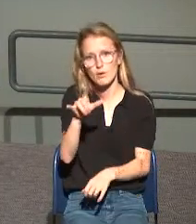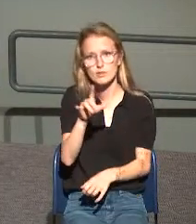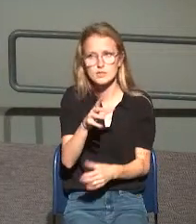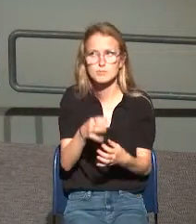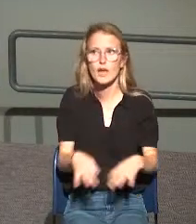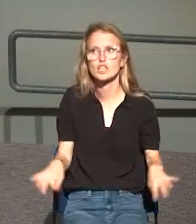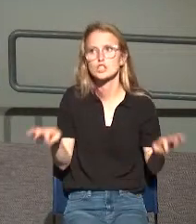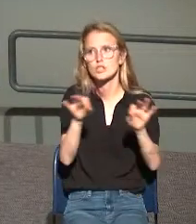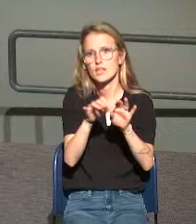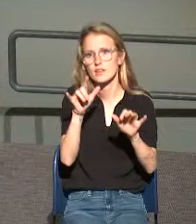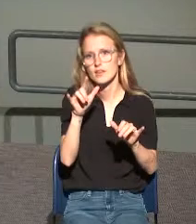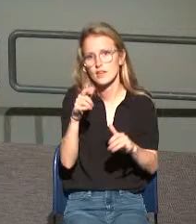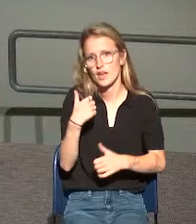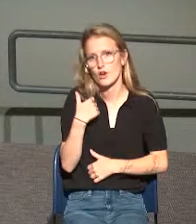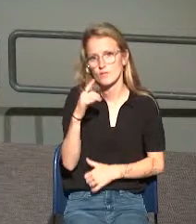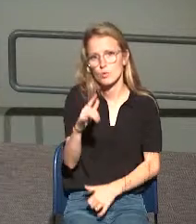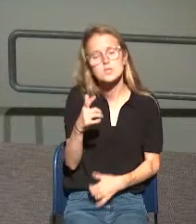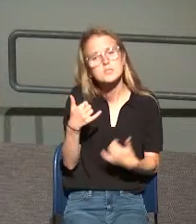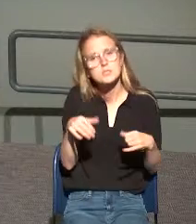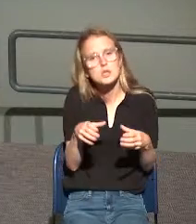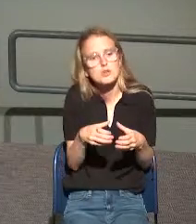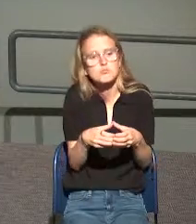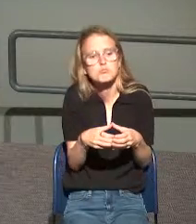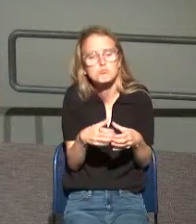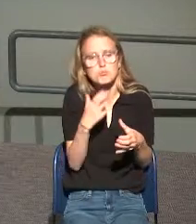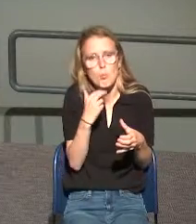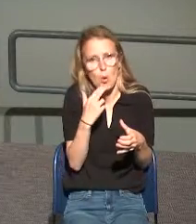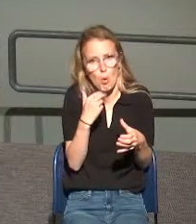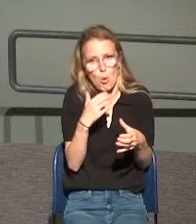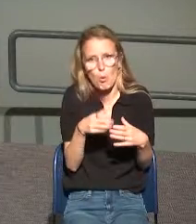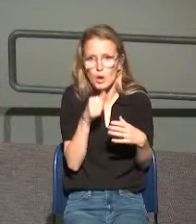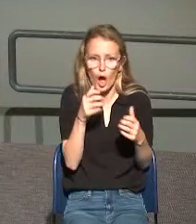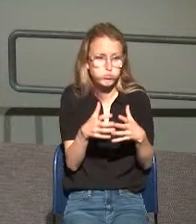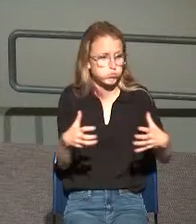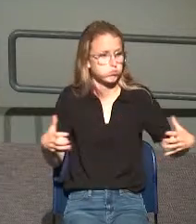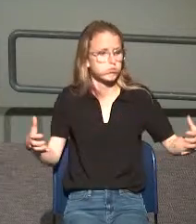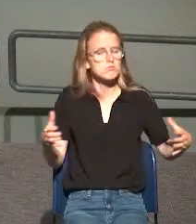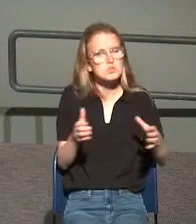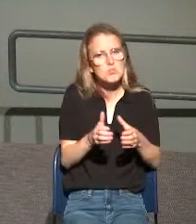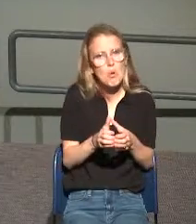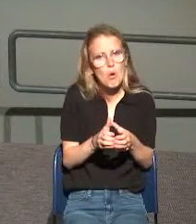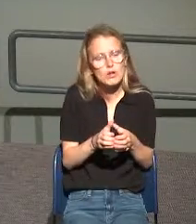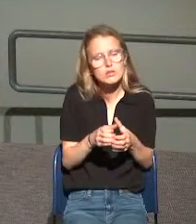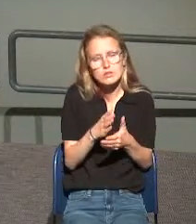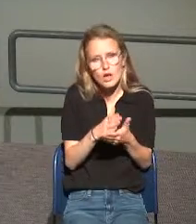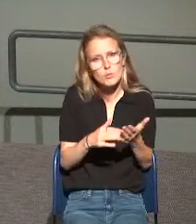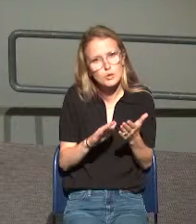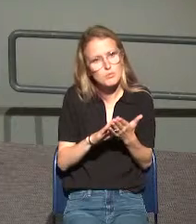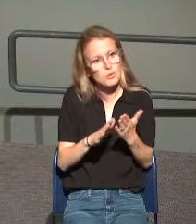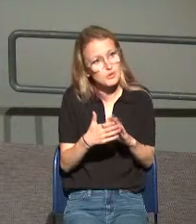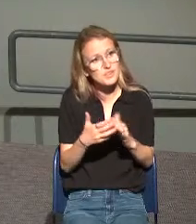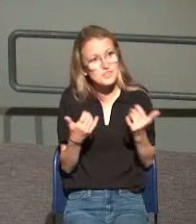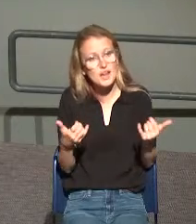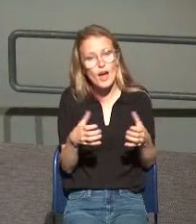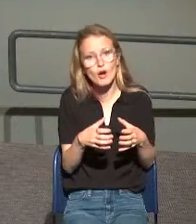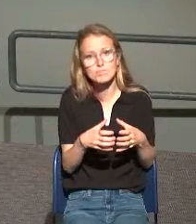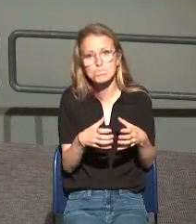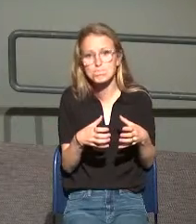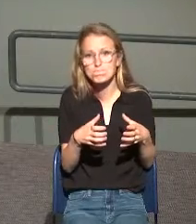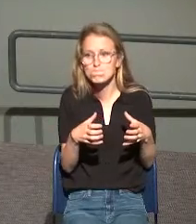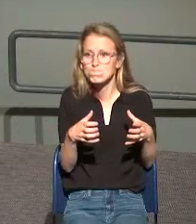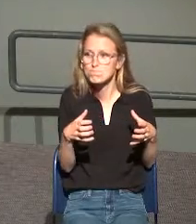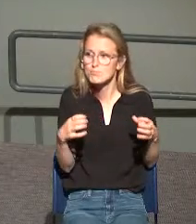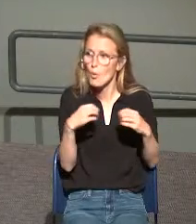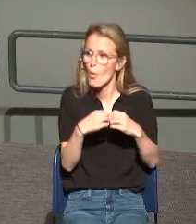The numbers are still fairly small. So, but some of the communities are getting large numbers. I